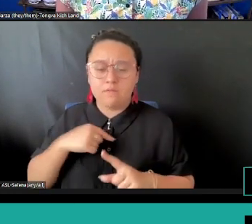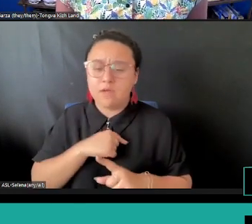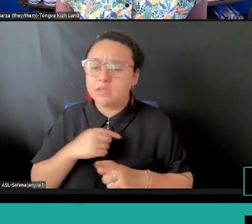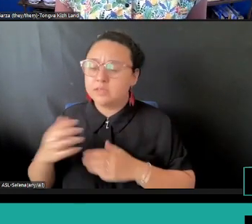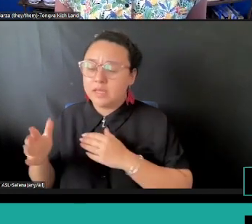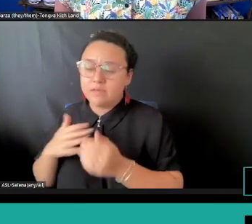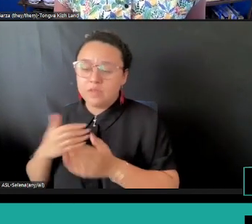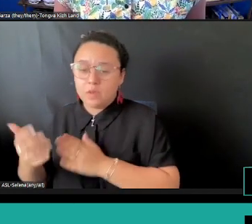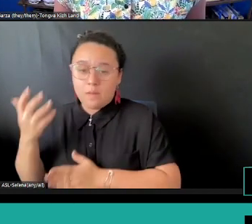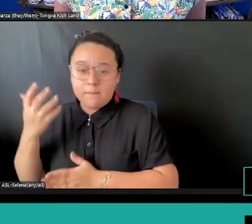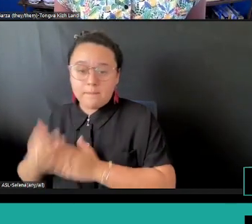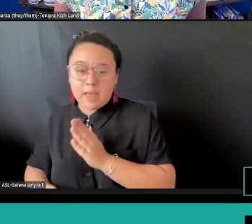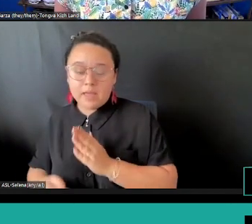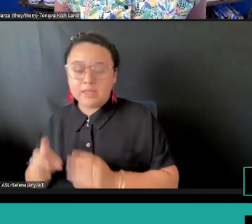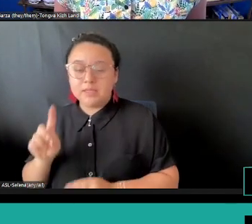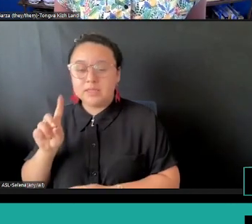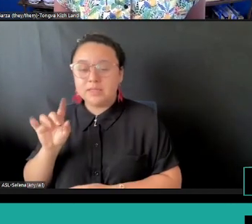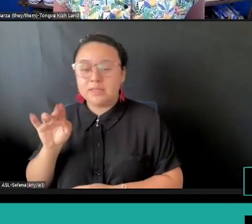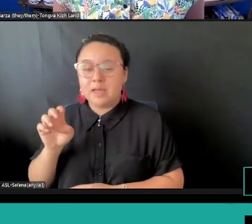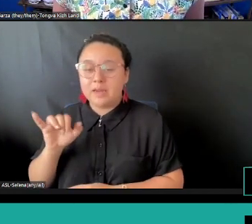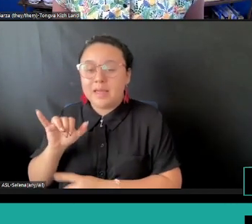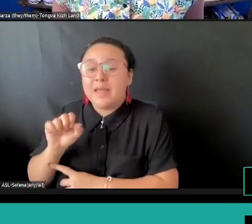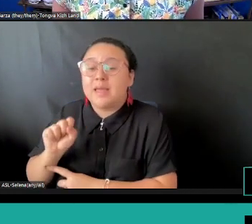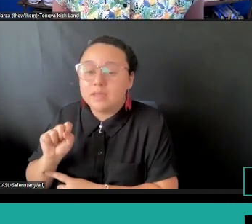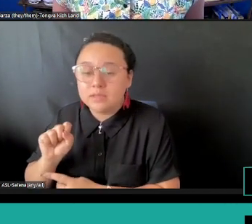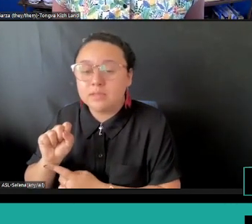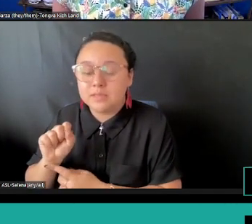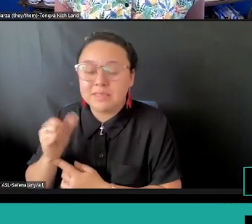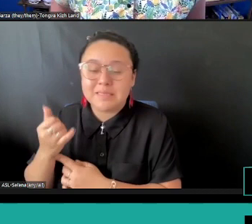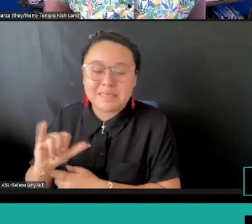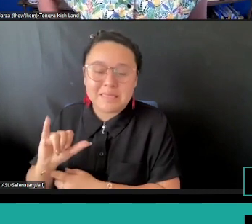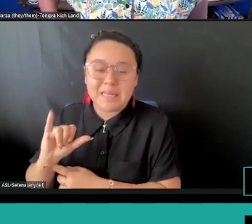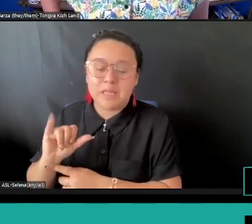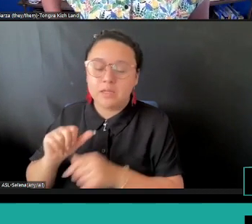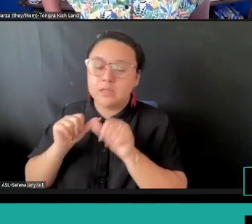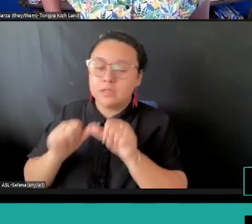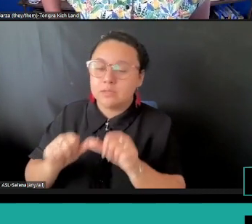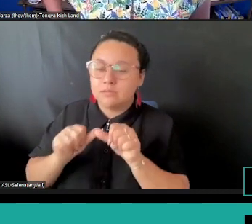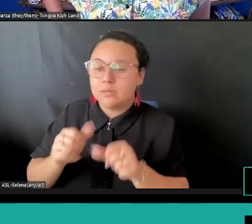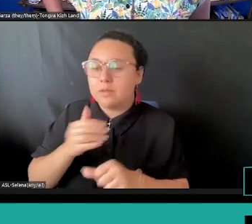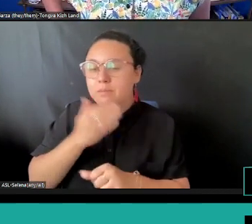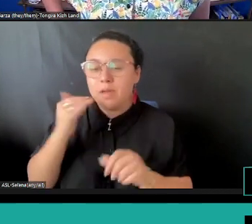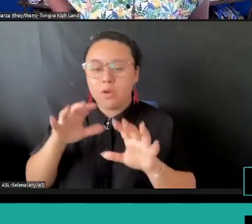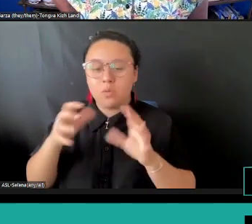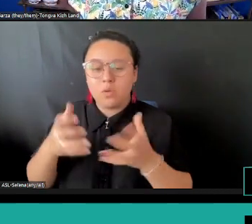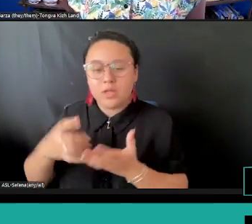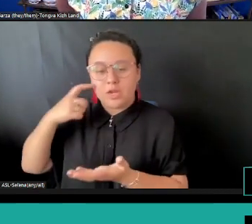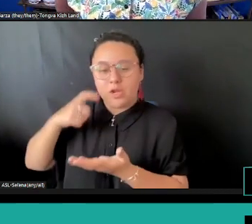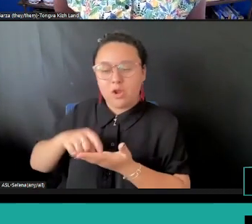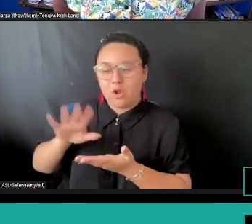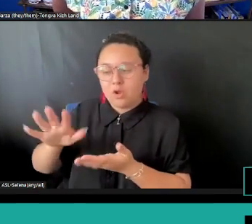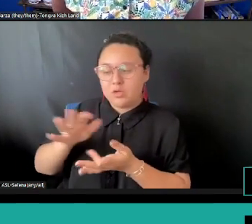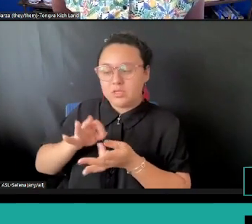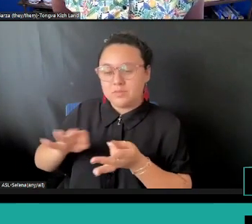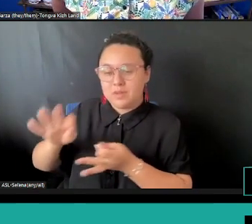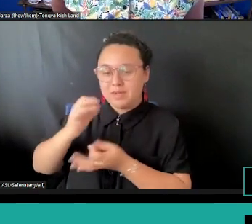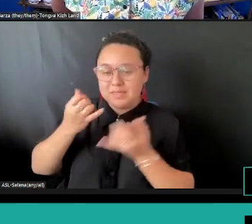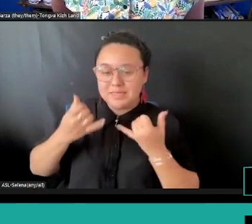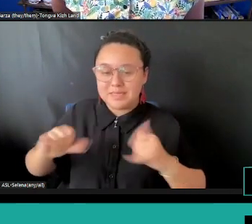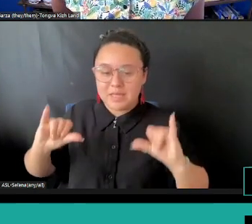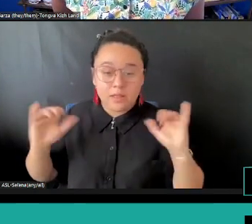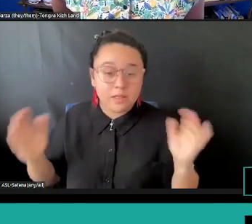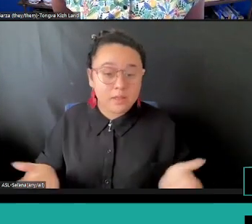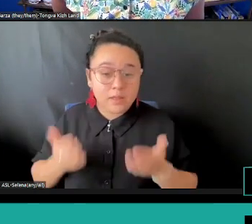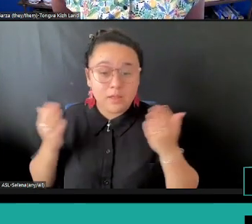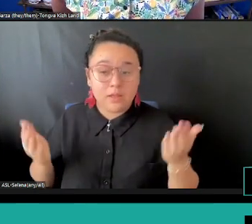and I really it's a better world, you know, acknowledging that her spirit is still with us. It's